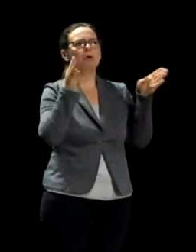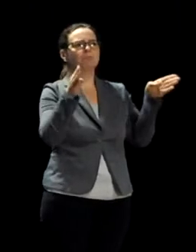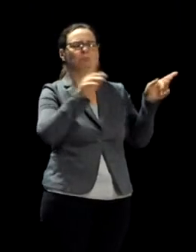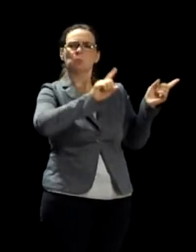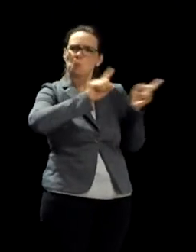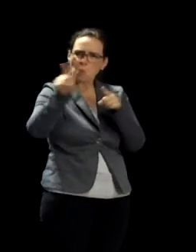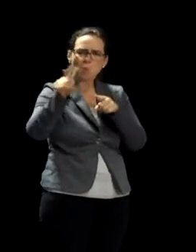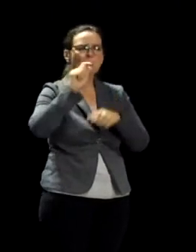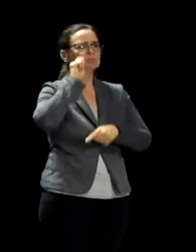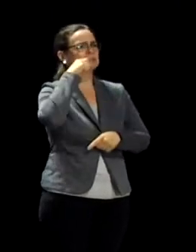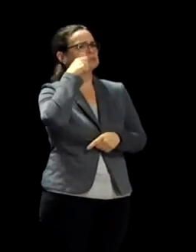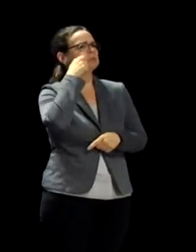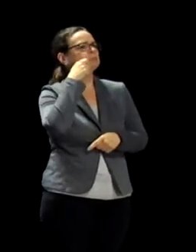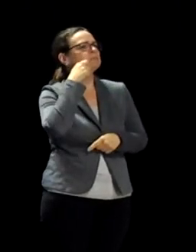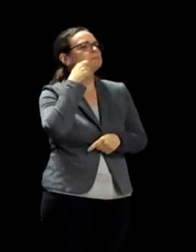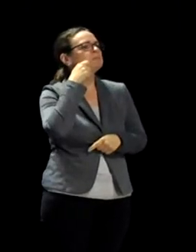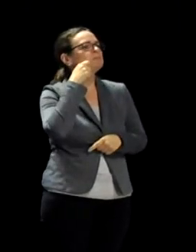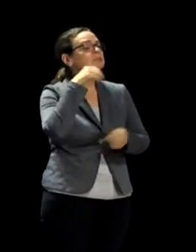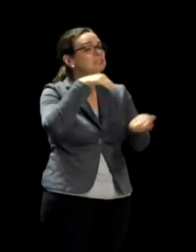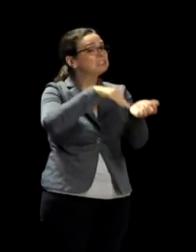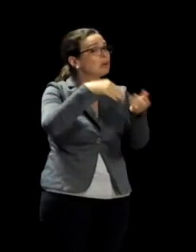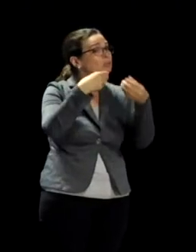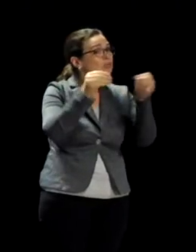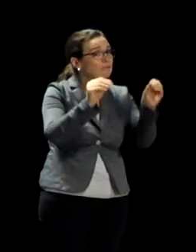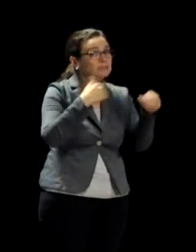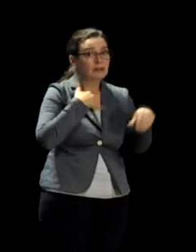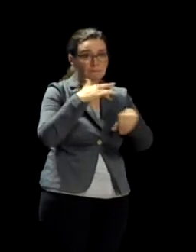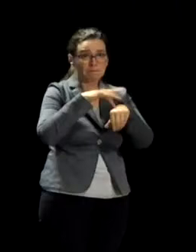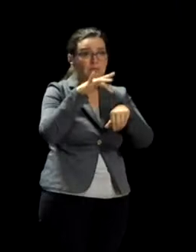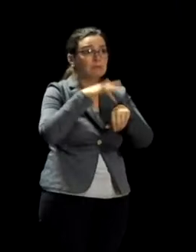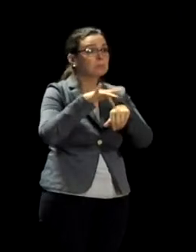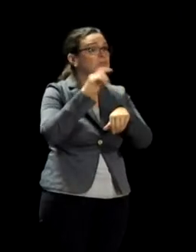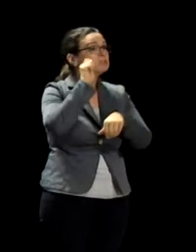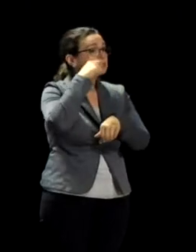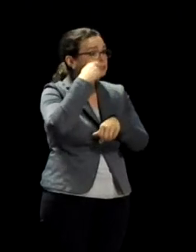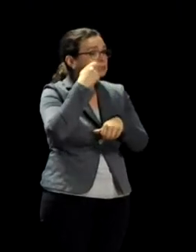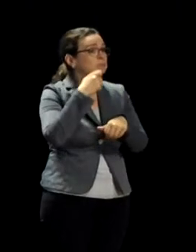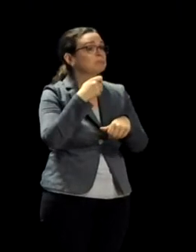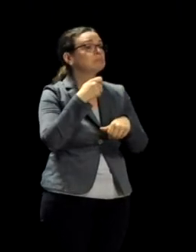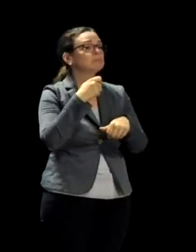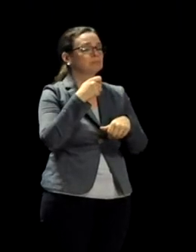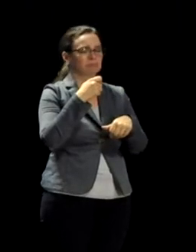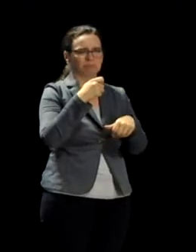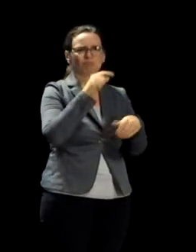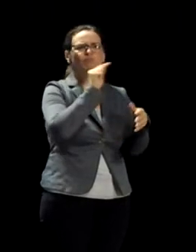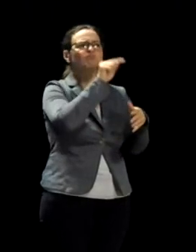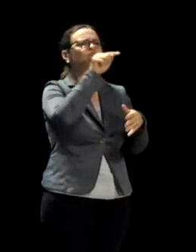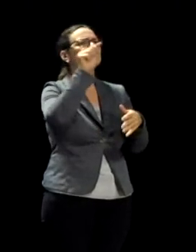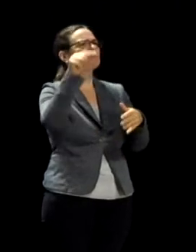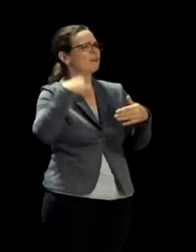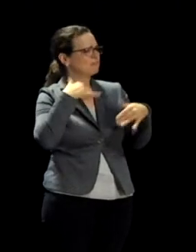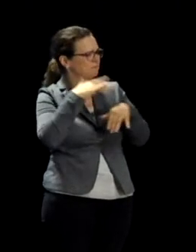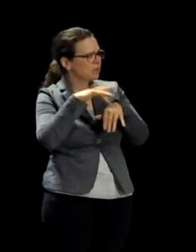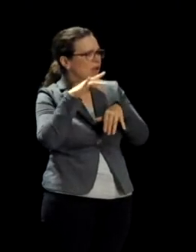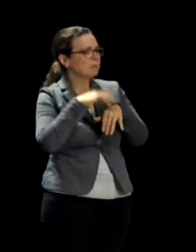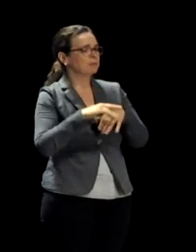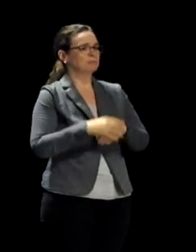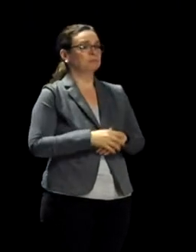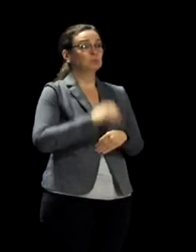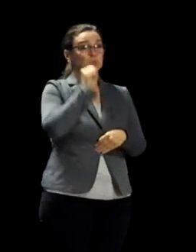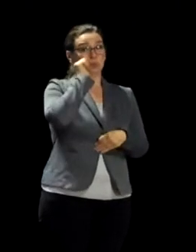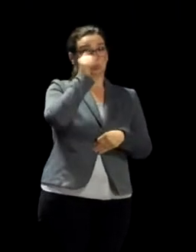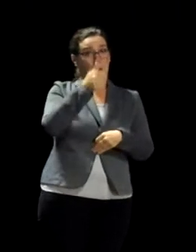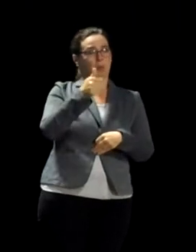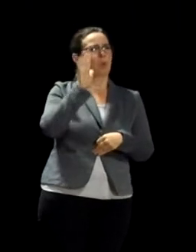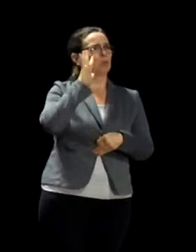urgent care sites throughout the community. And tomorrow we will be doing a mobile testing site at Tucker Missionary